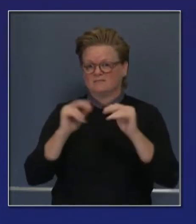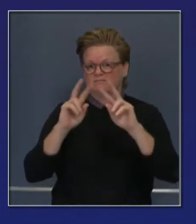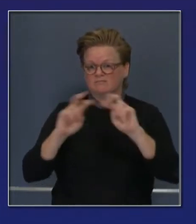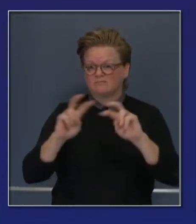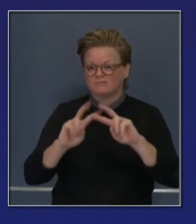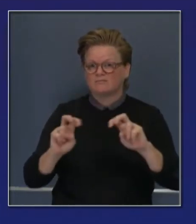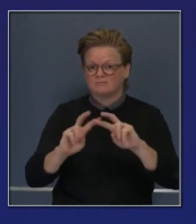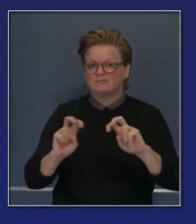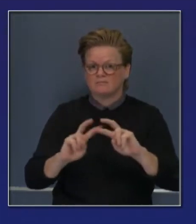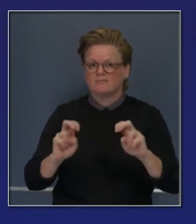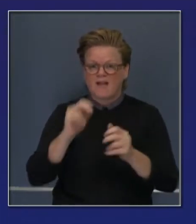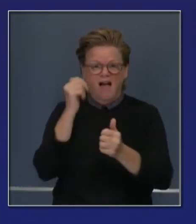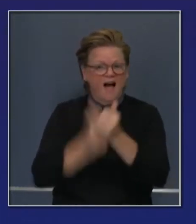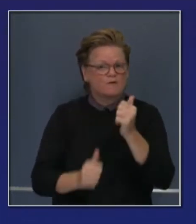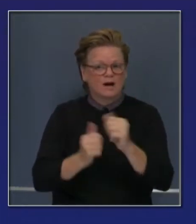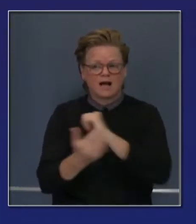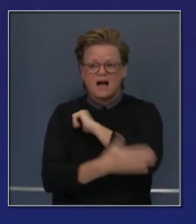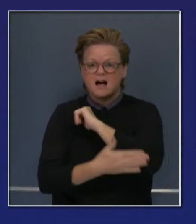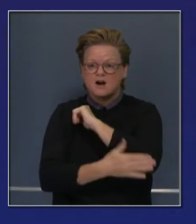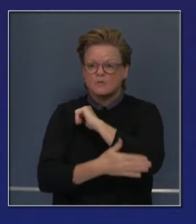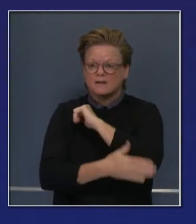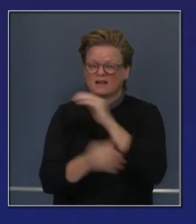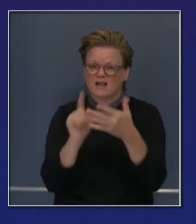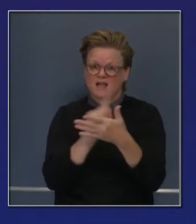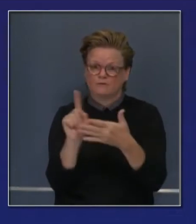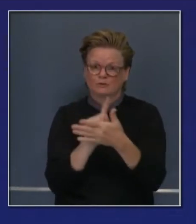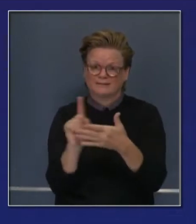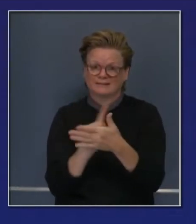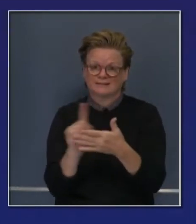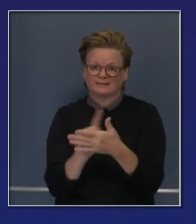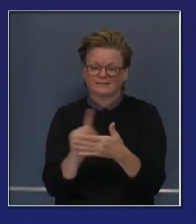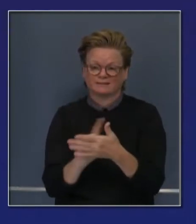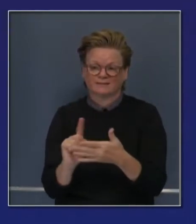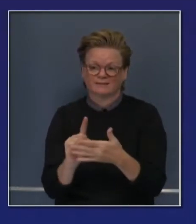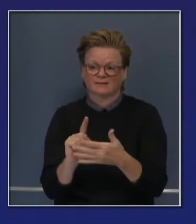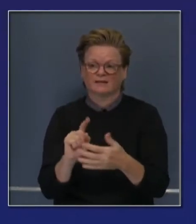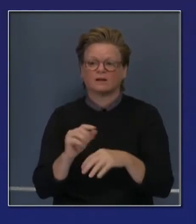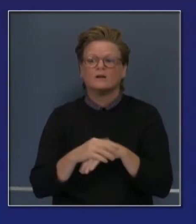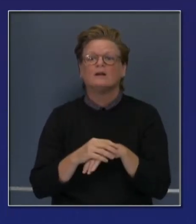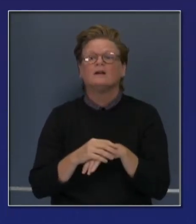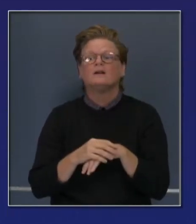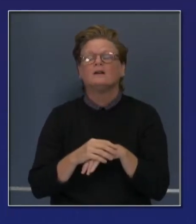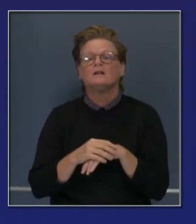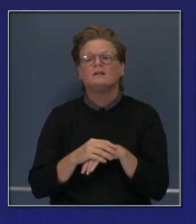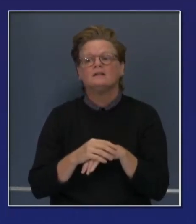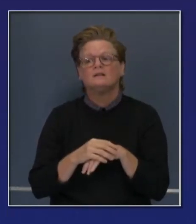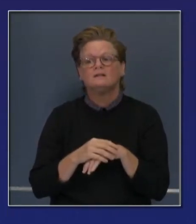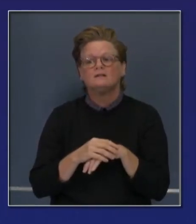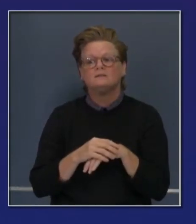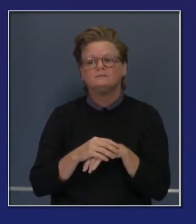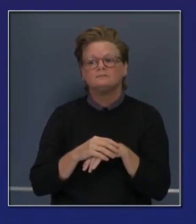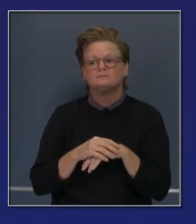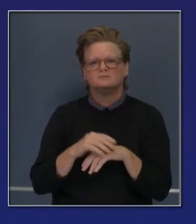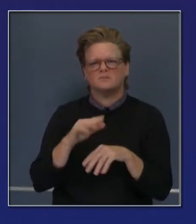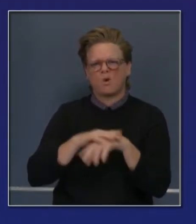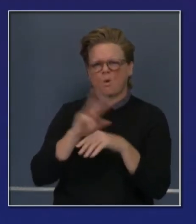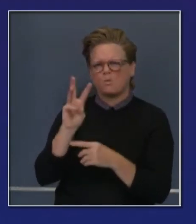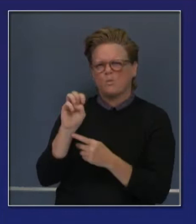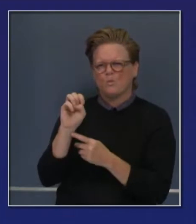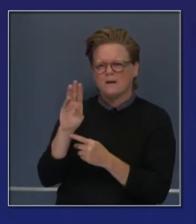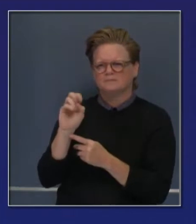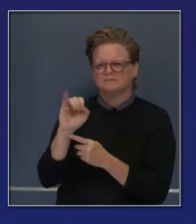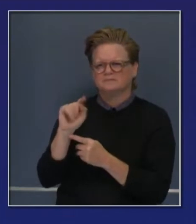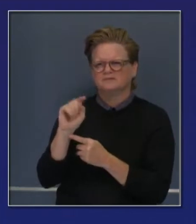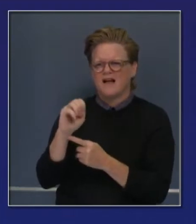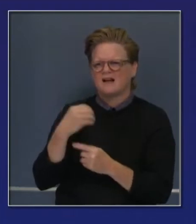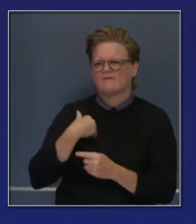be updating every Tuesday the county monitoring list as we go. Here's our snapshot where we are